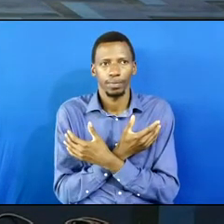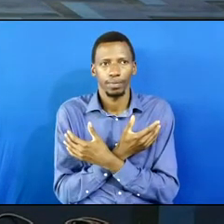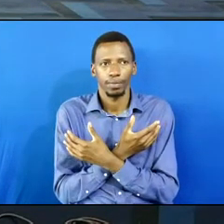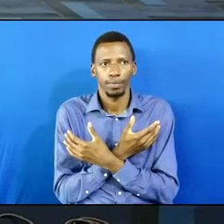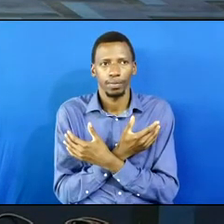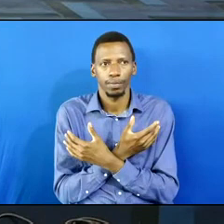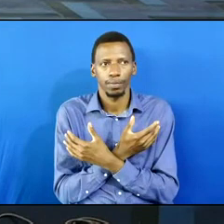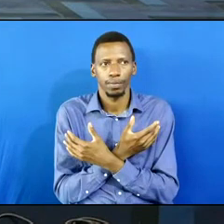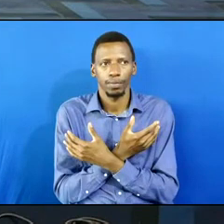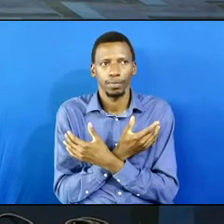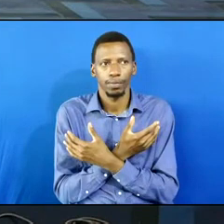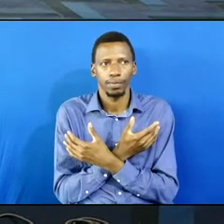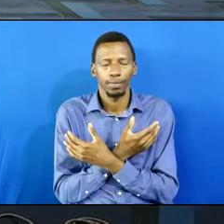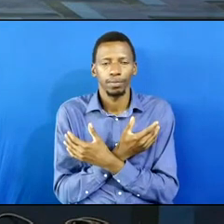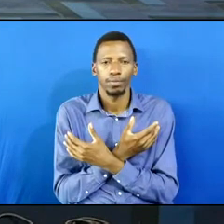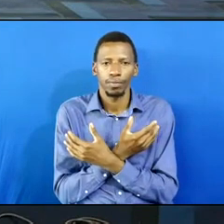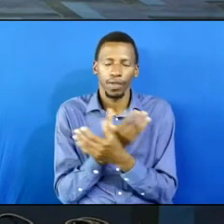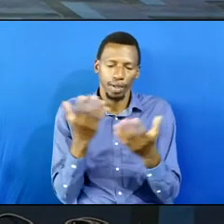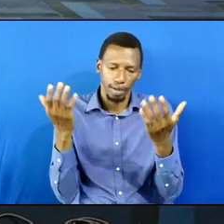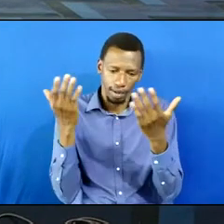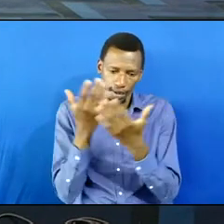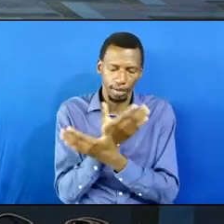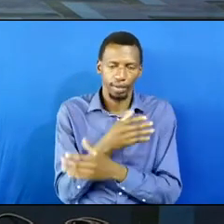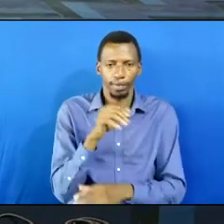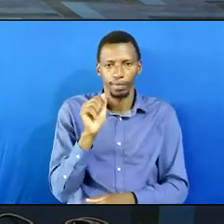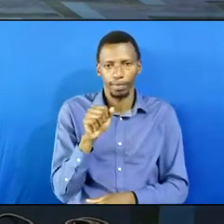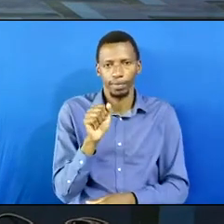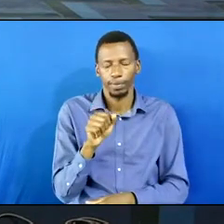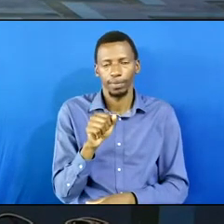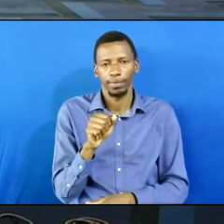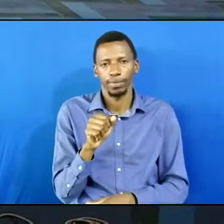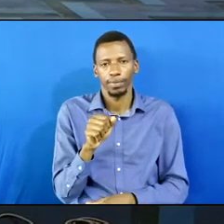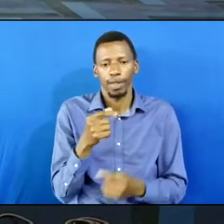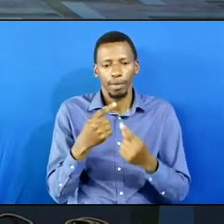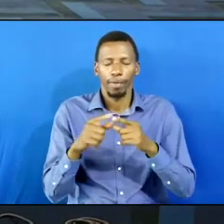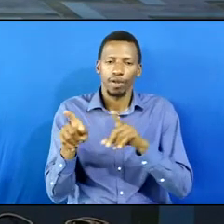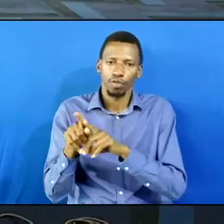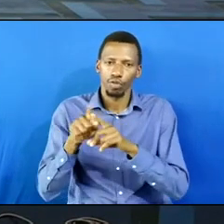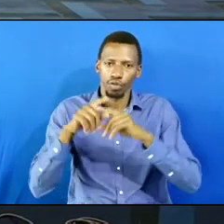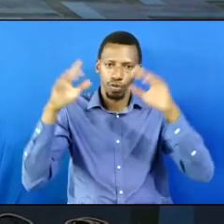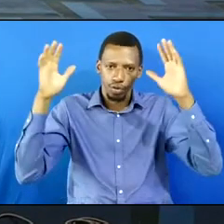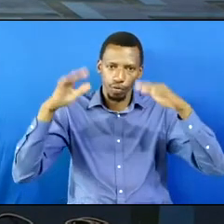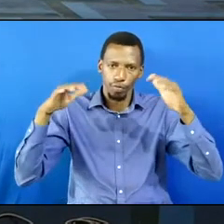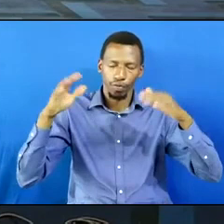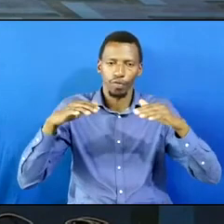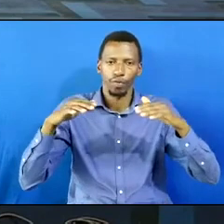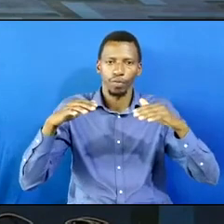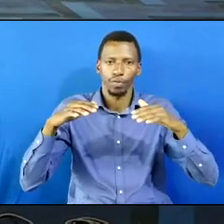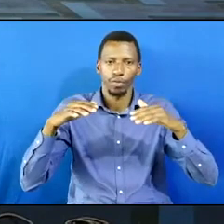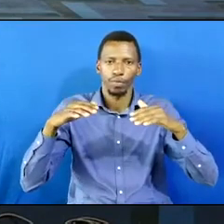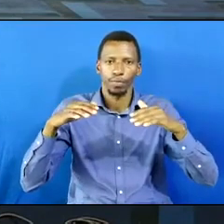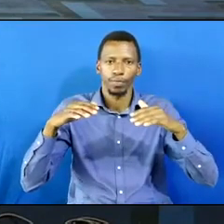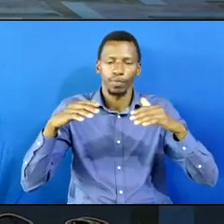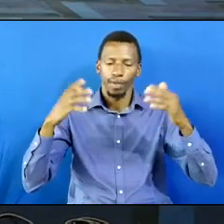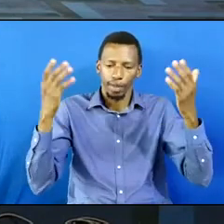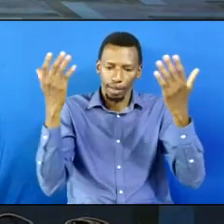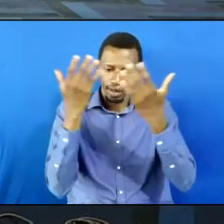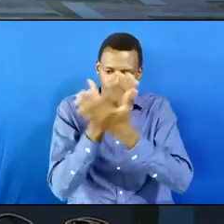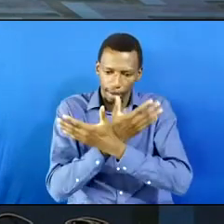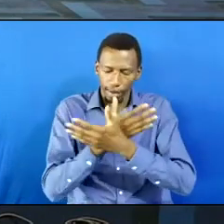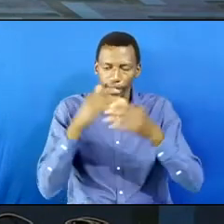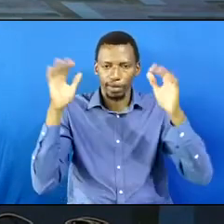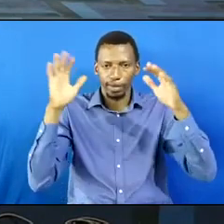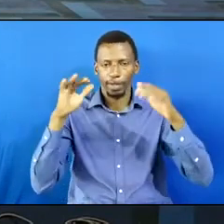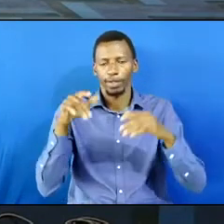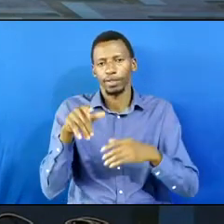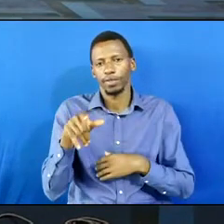Not only night because the sun had set down, but it was really the night of nights to